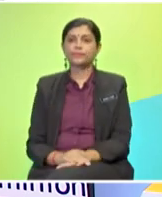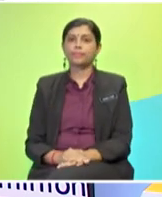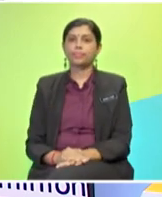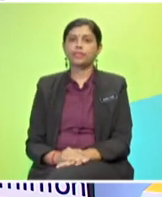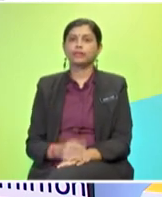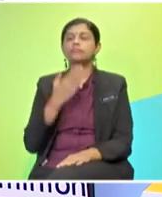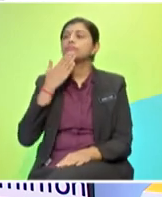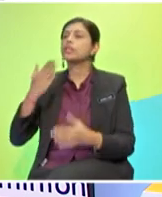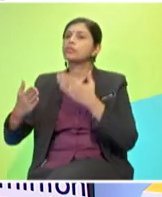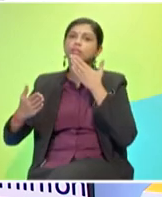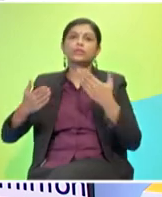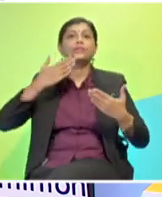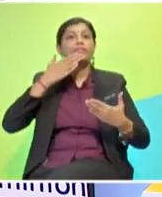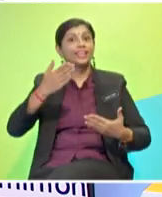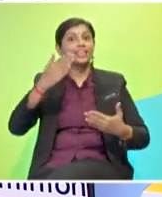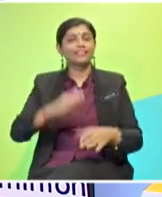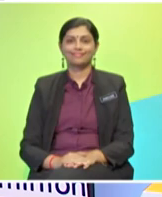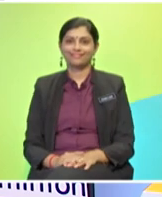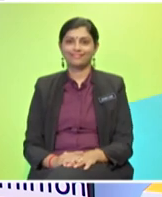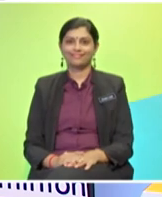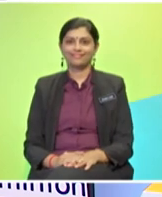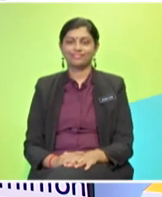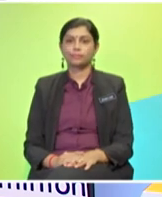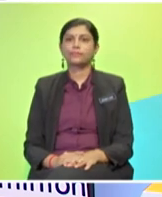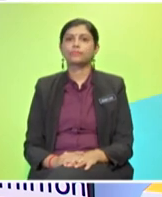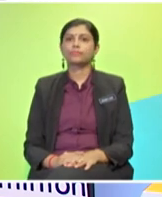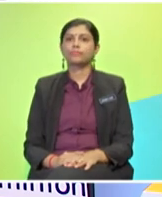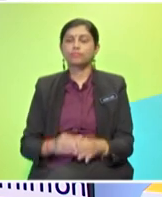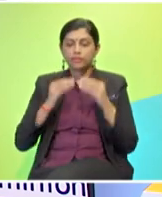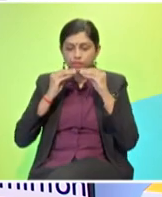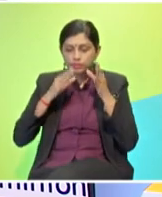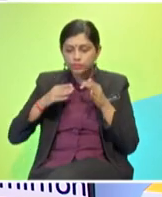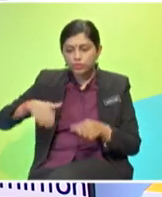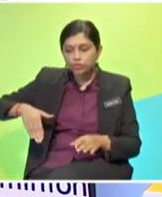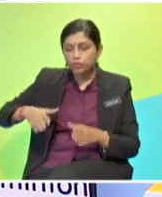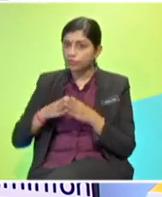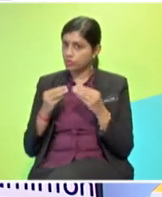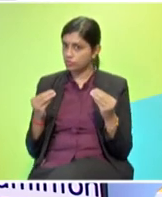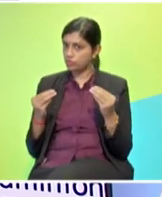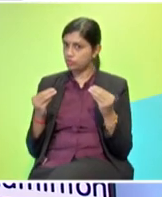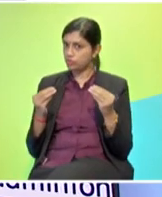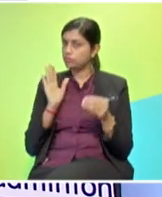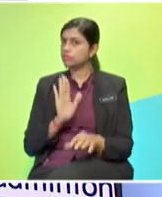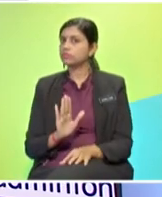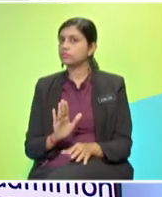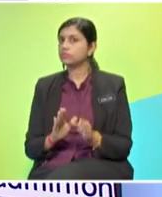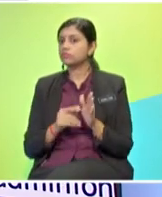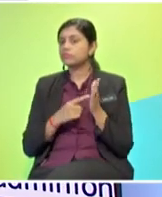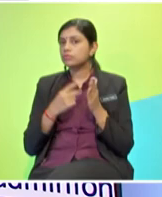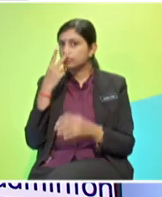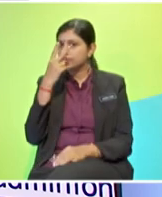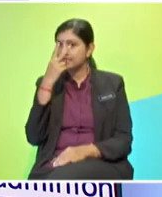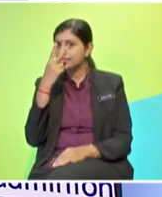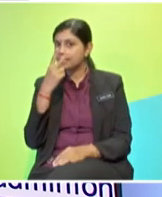hope to see you after this next time, inshallah. So, teacher, before we end our episode, I believe we will show a